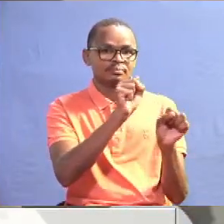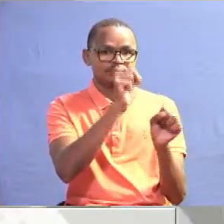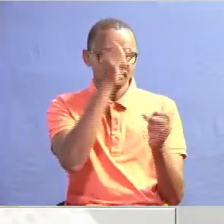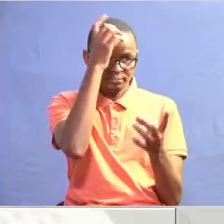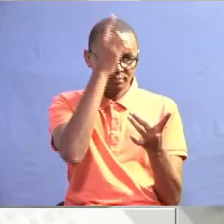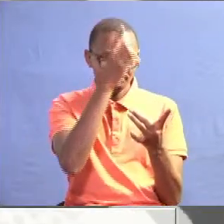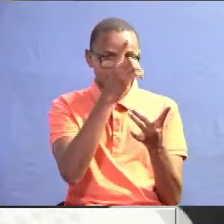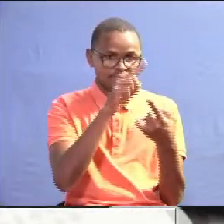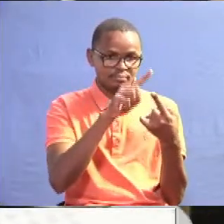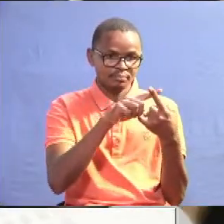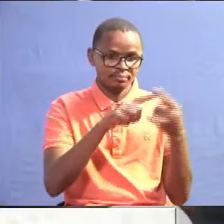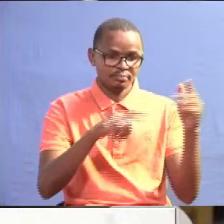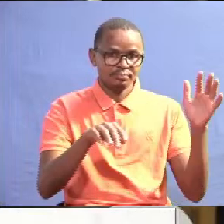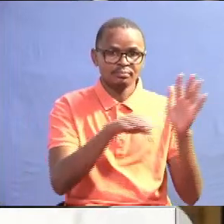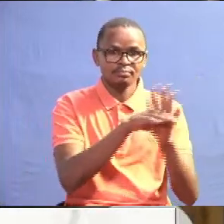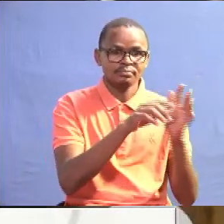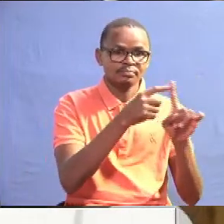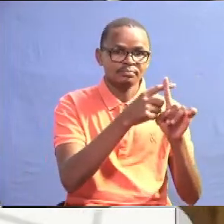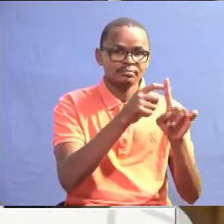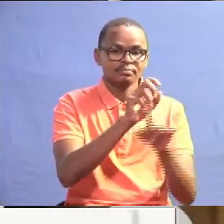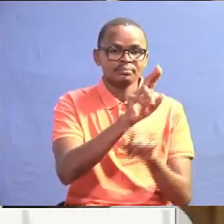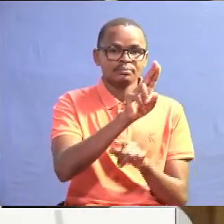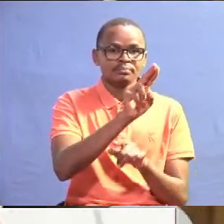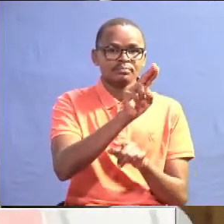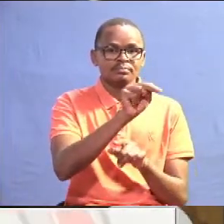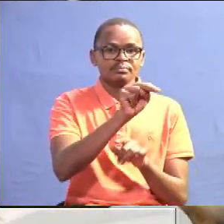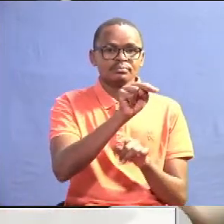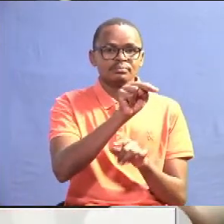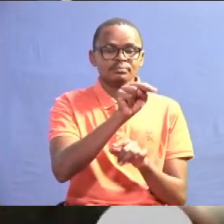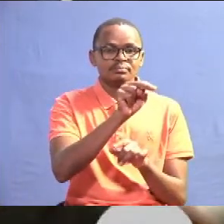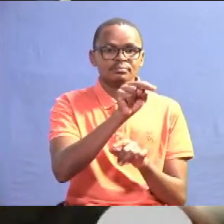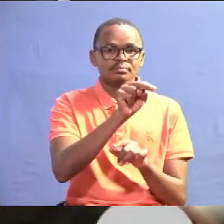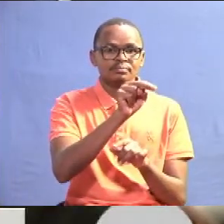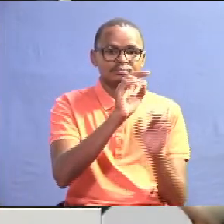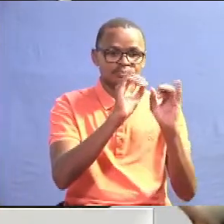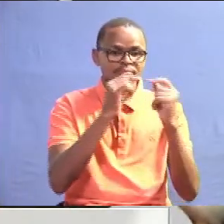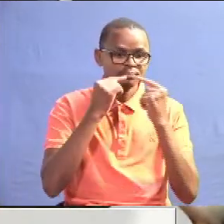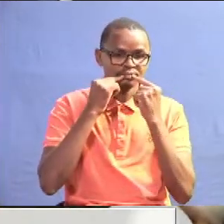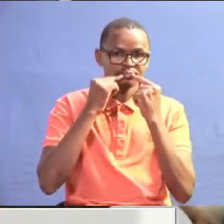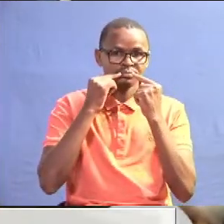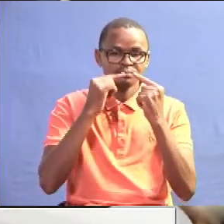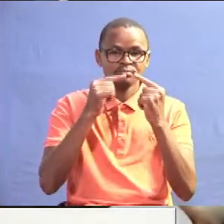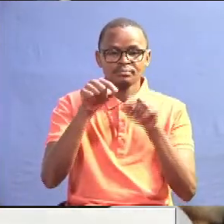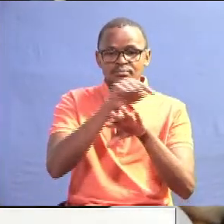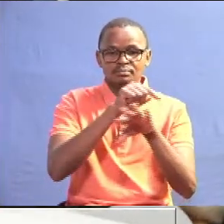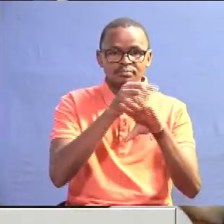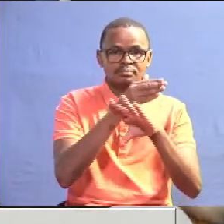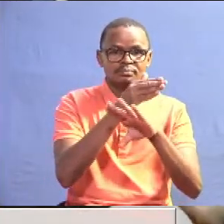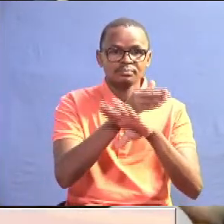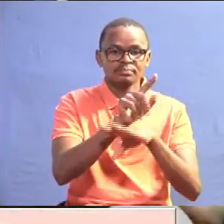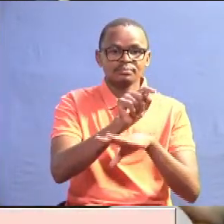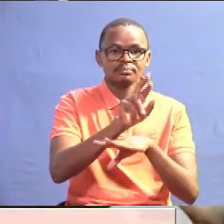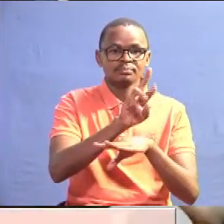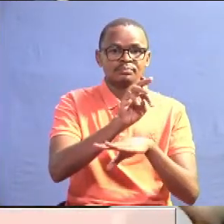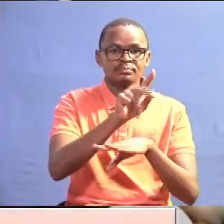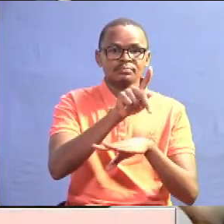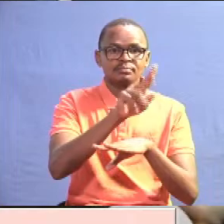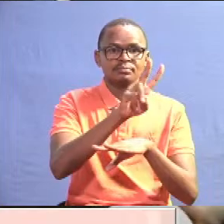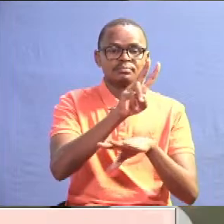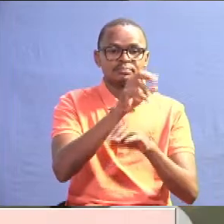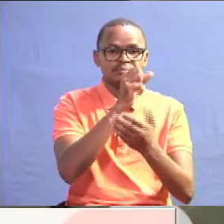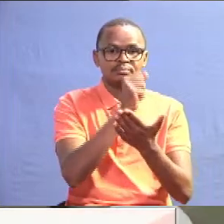decision to withdraw the United States from the UN Health Agency. The announcement came just hours after Trump took office for his second